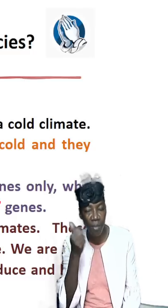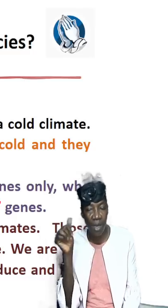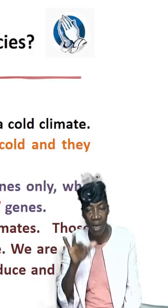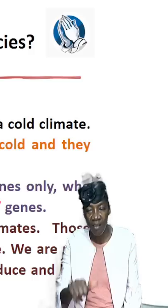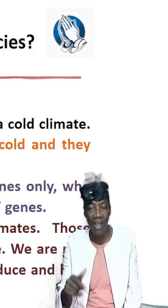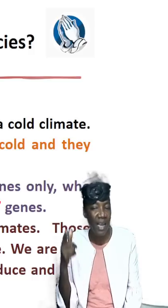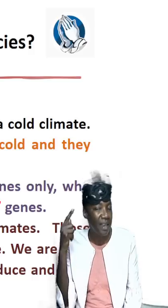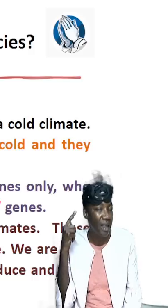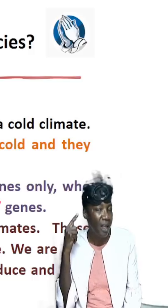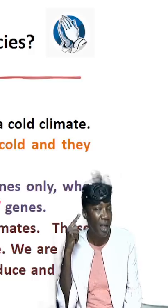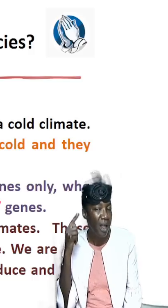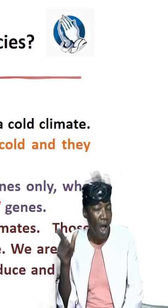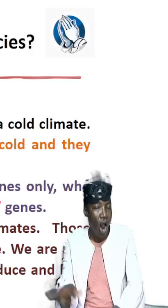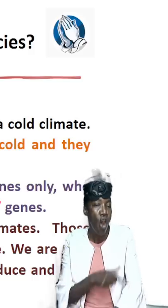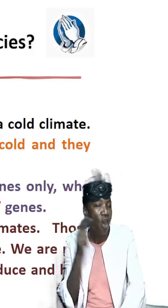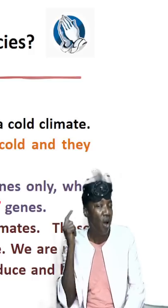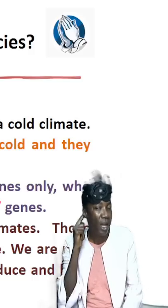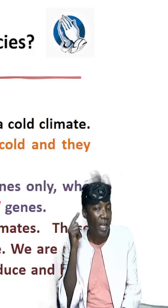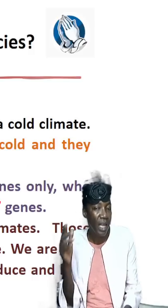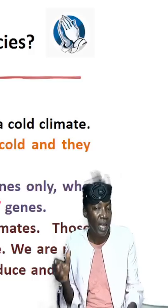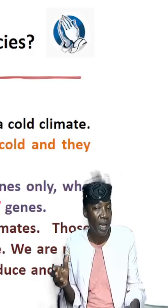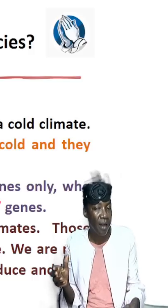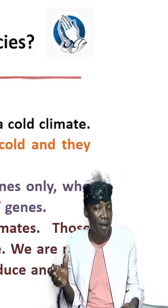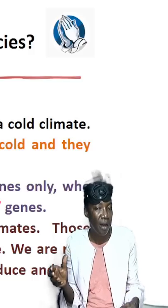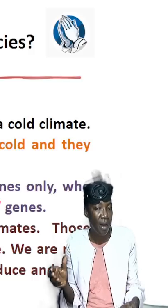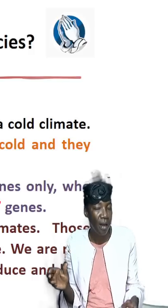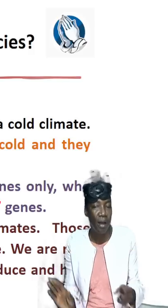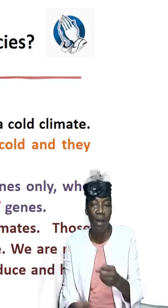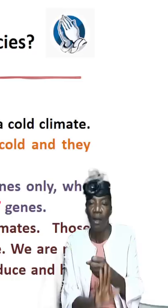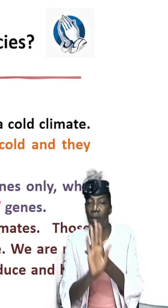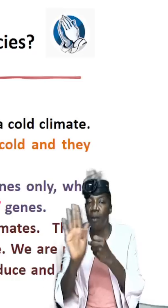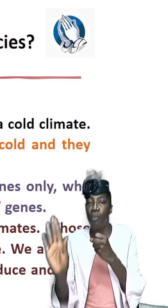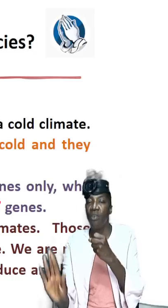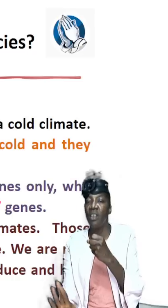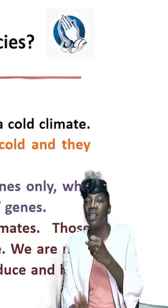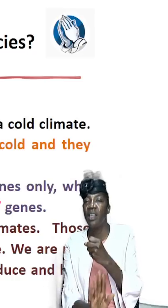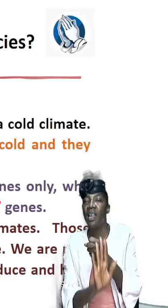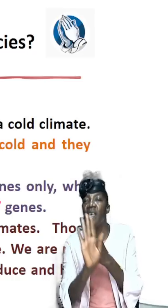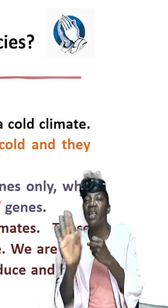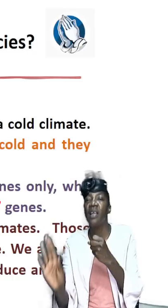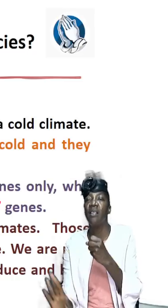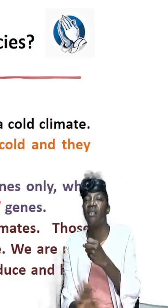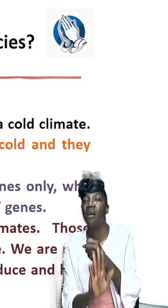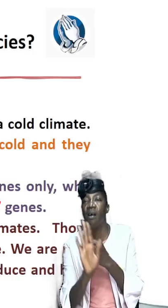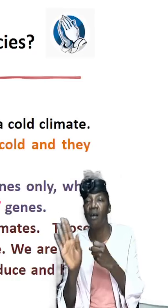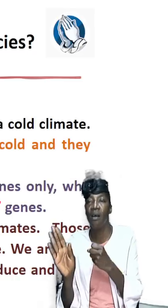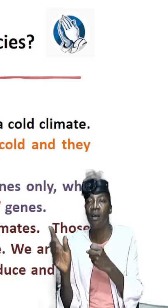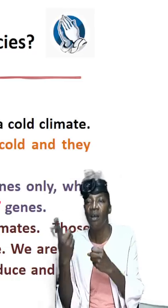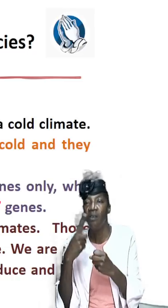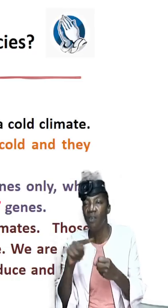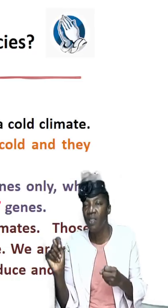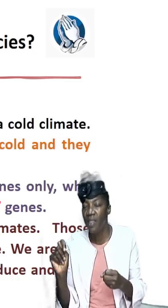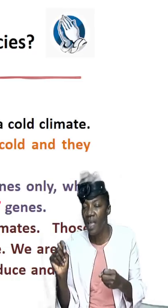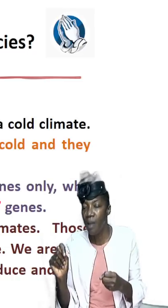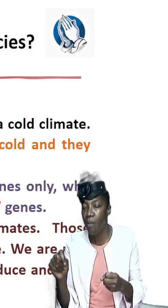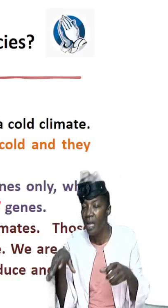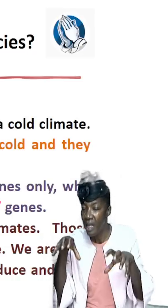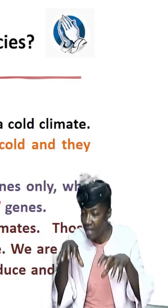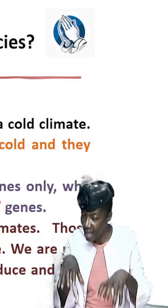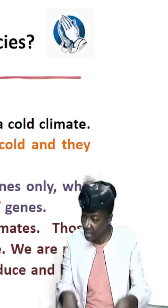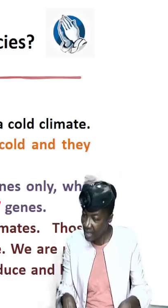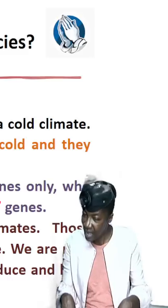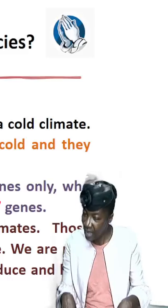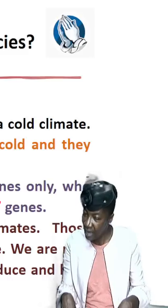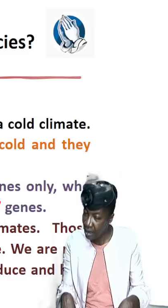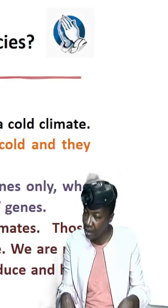hair acts as like you put on a winter coat for them. And they're able to deal with